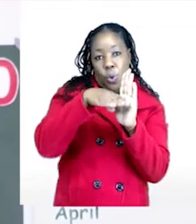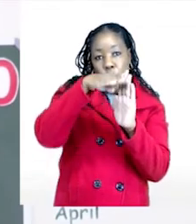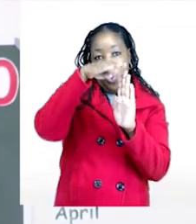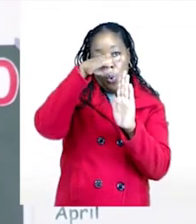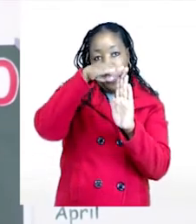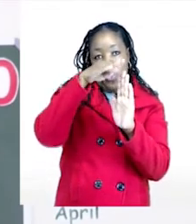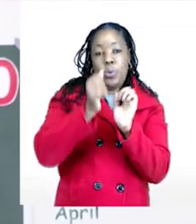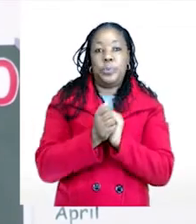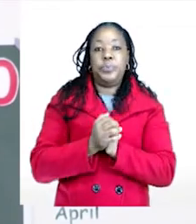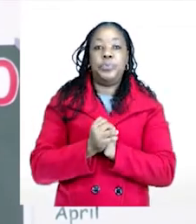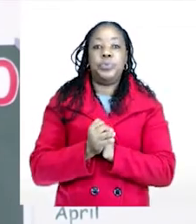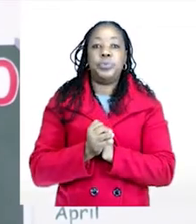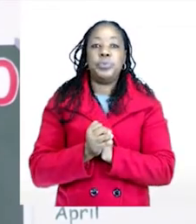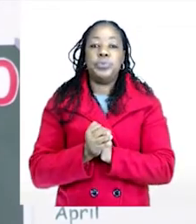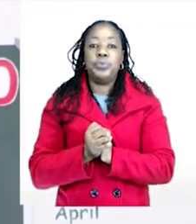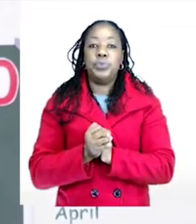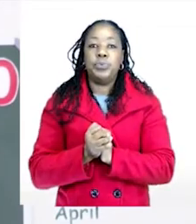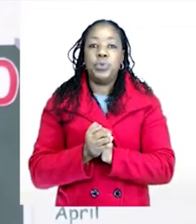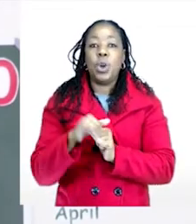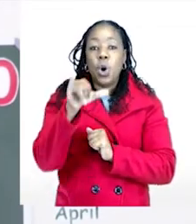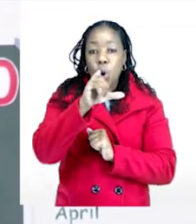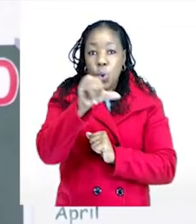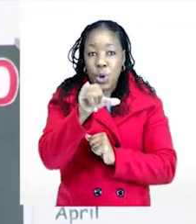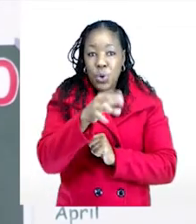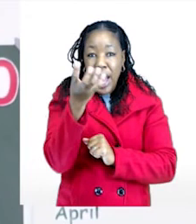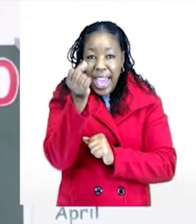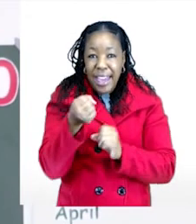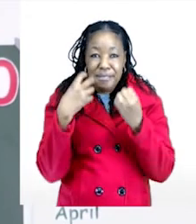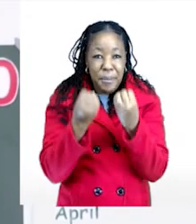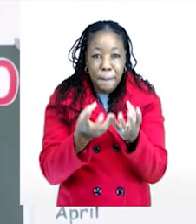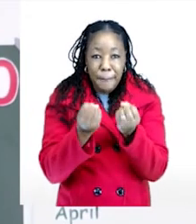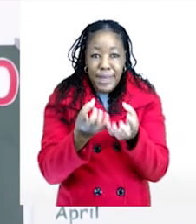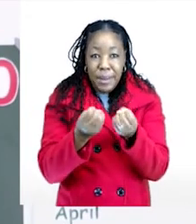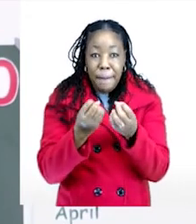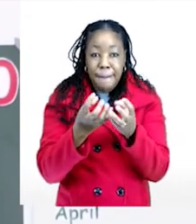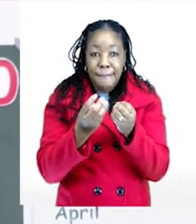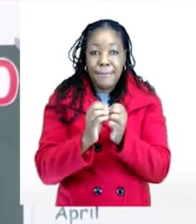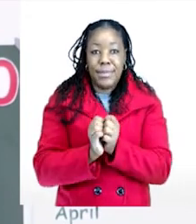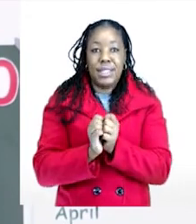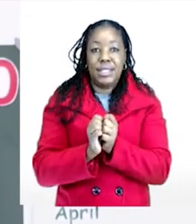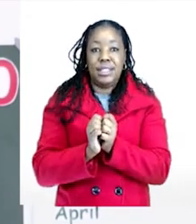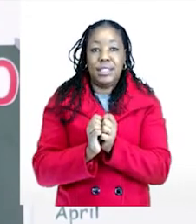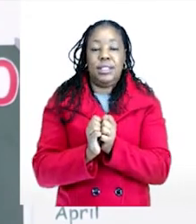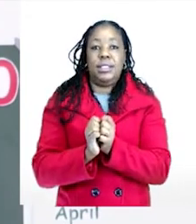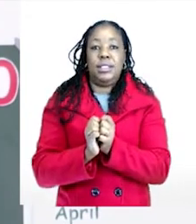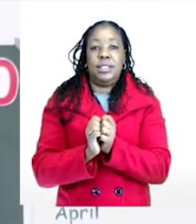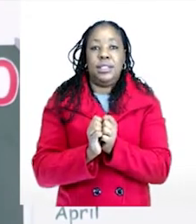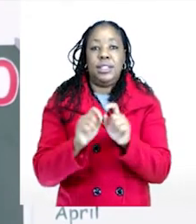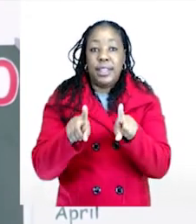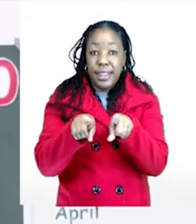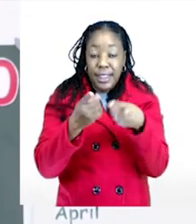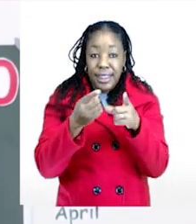container has the most number of magnets? Which one has the most number